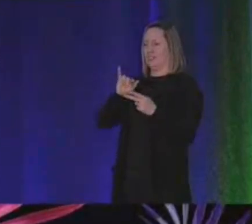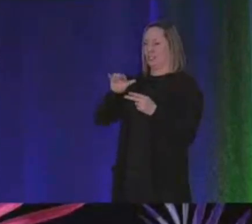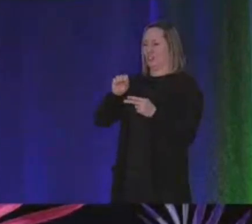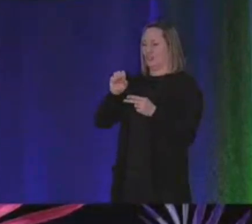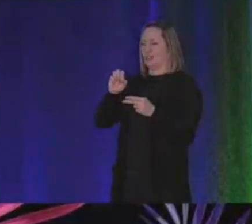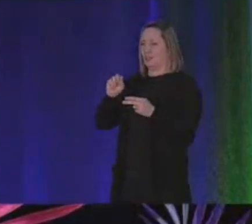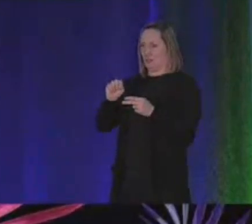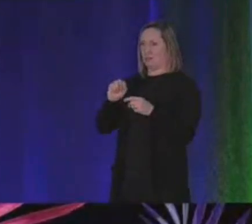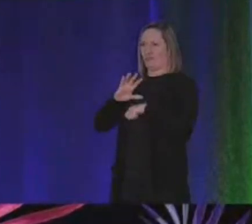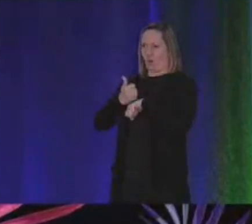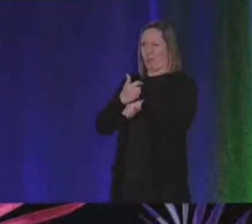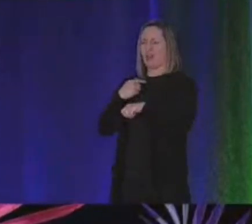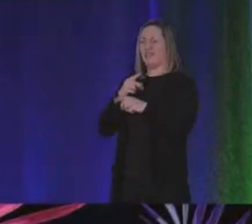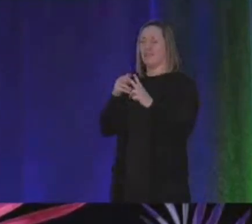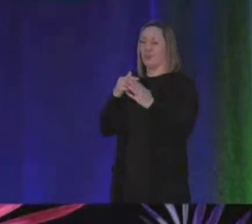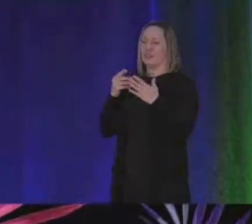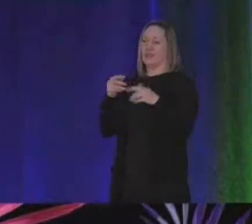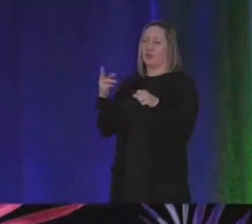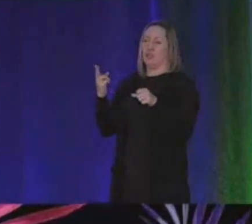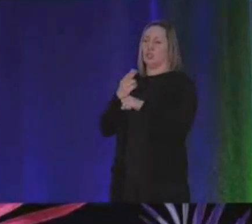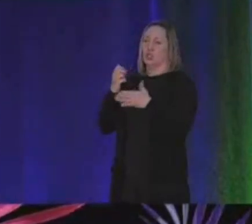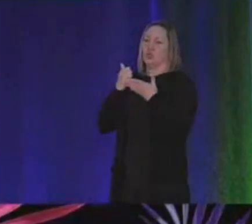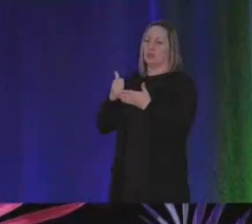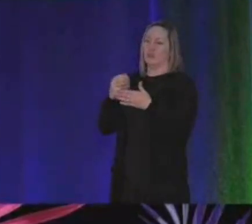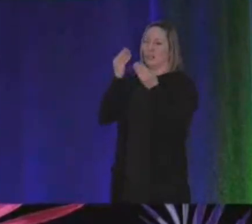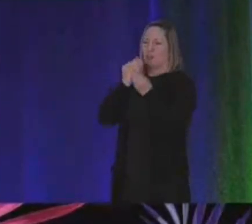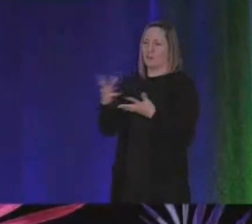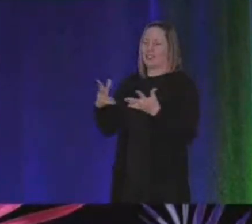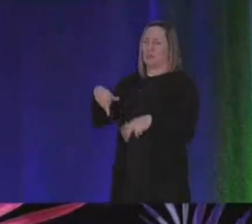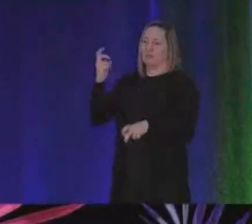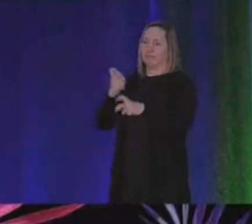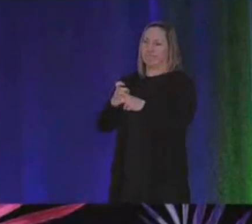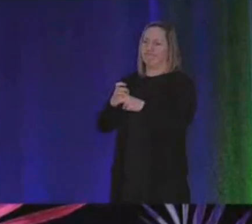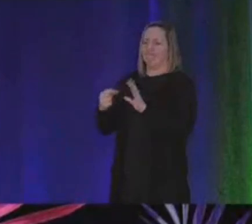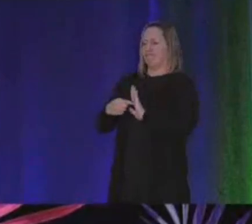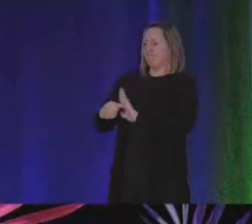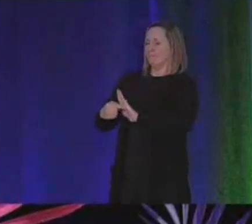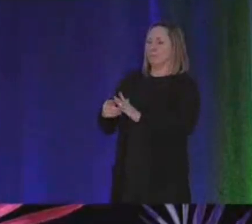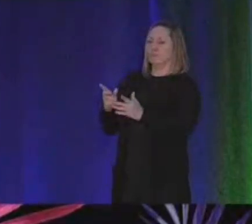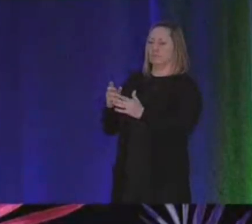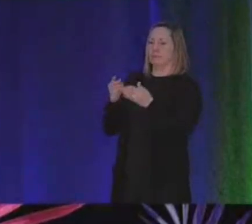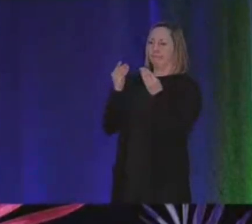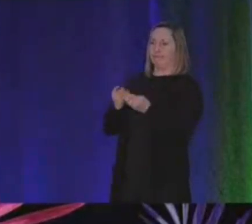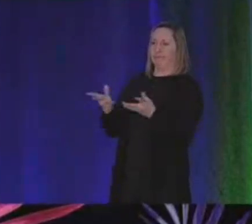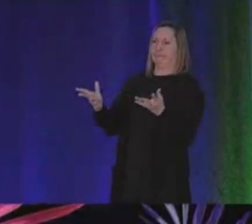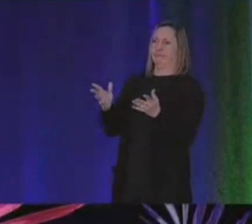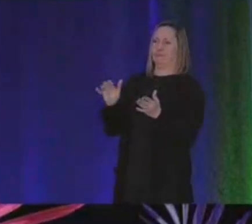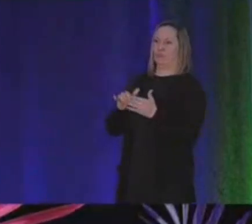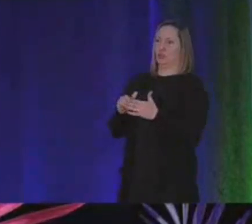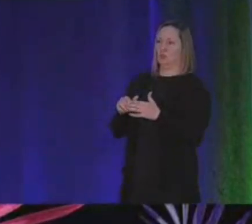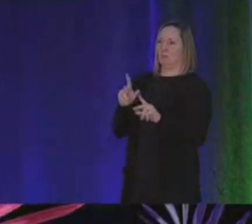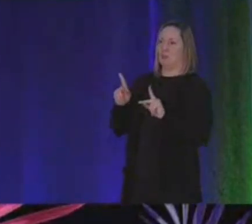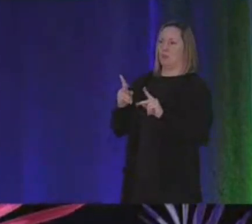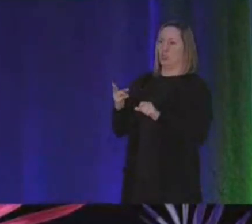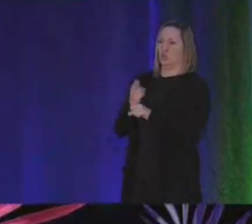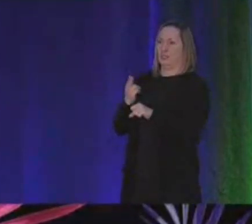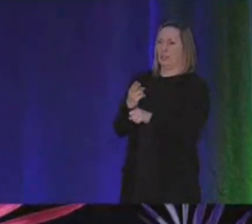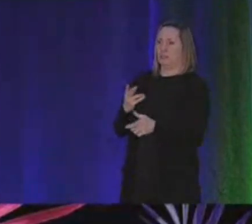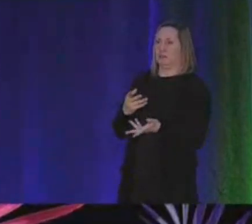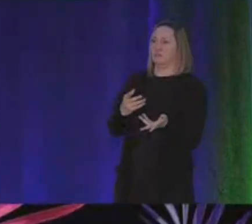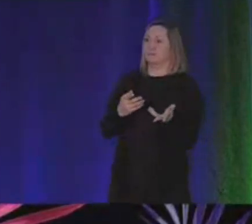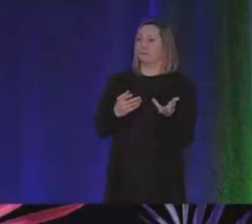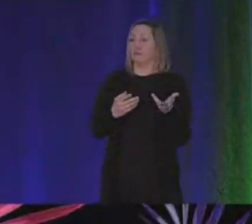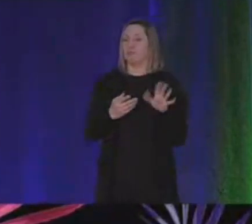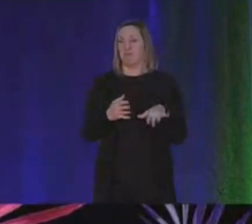like a very useful information, it was very difficult to communicate that to the stakeholders. Yeah,